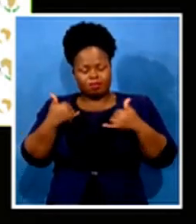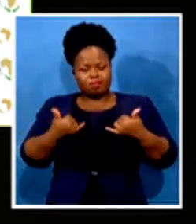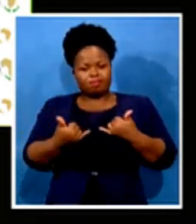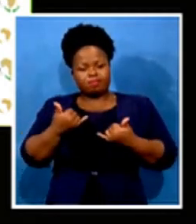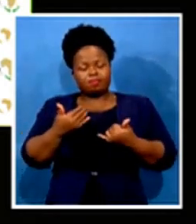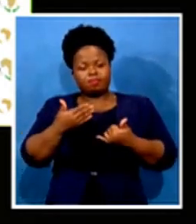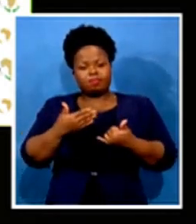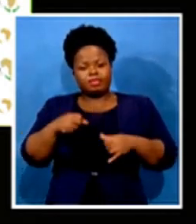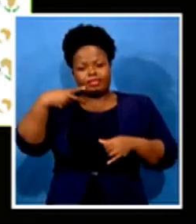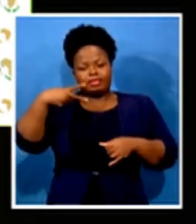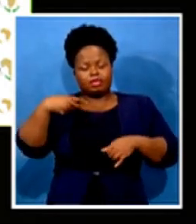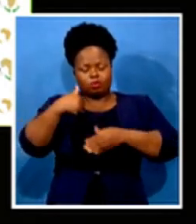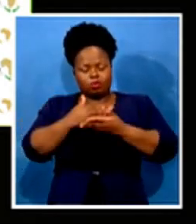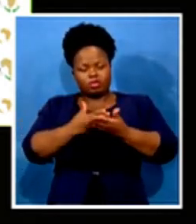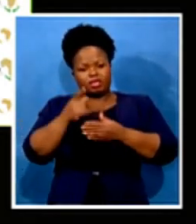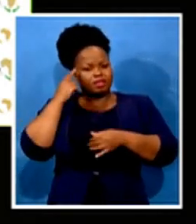aligned.